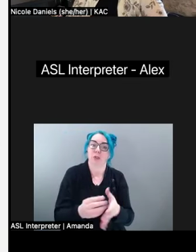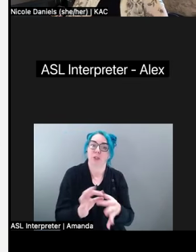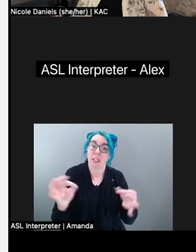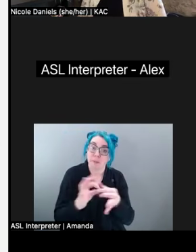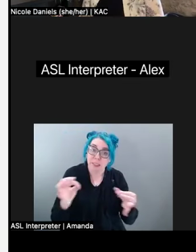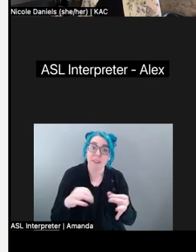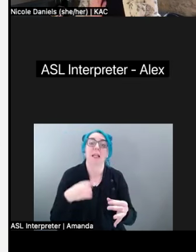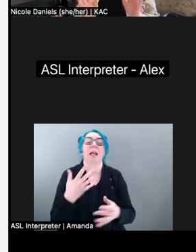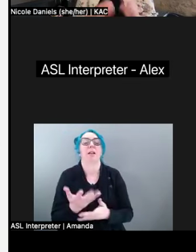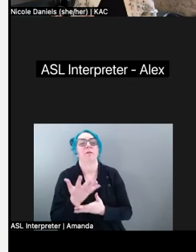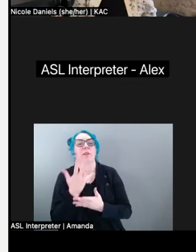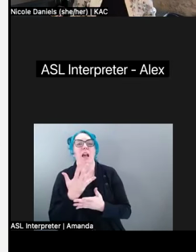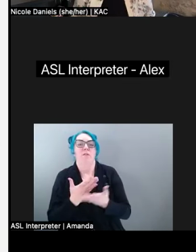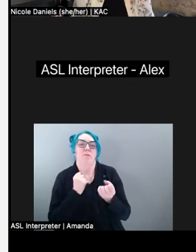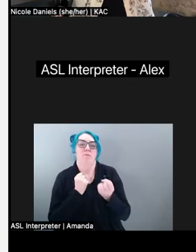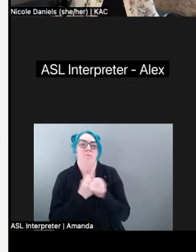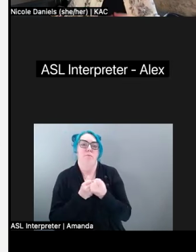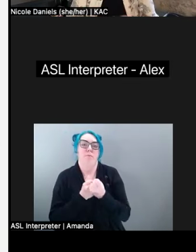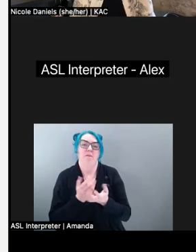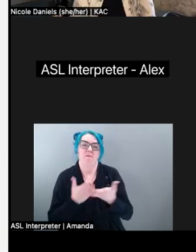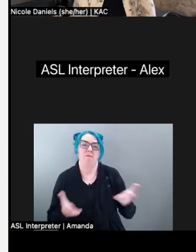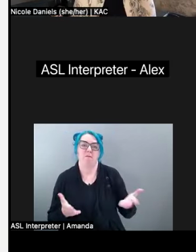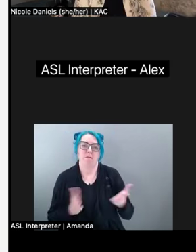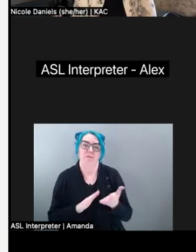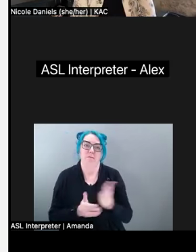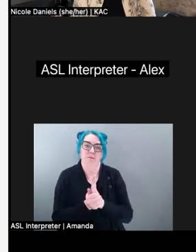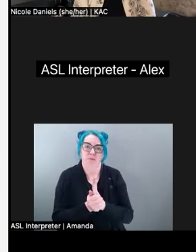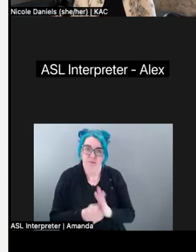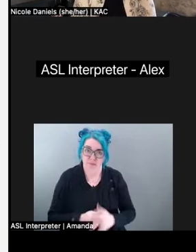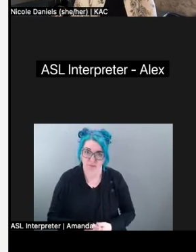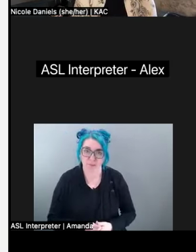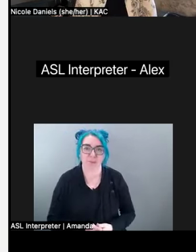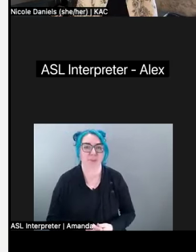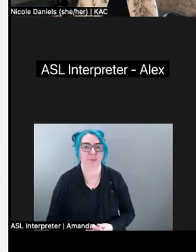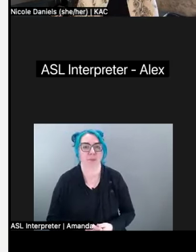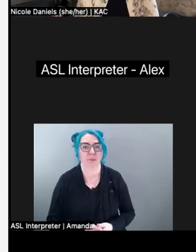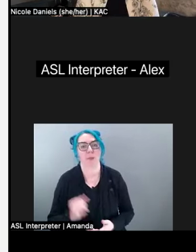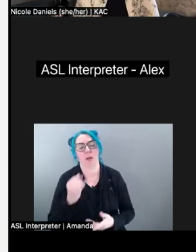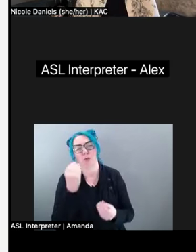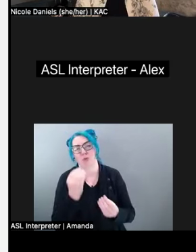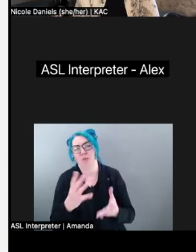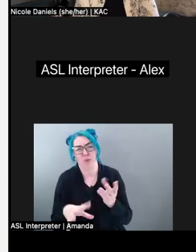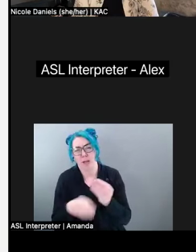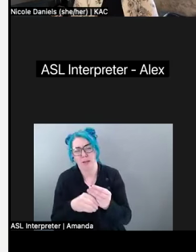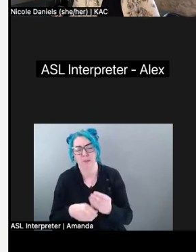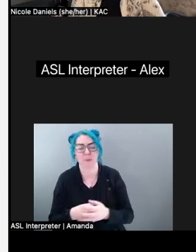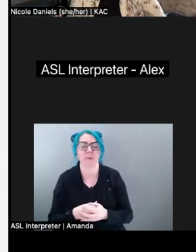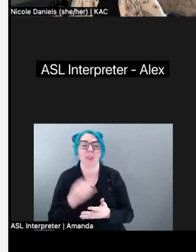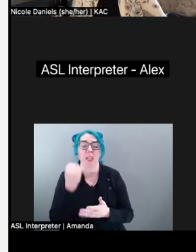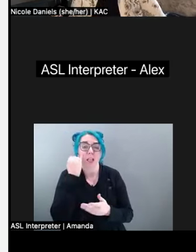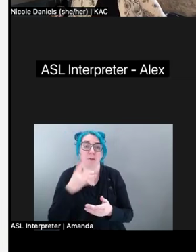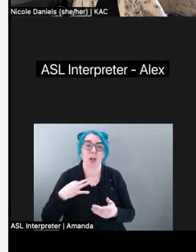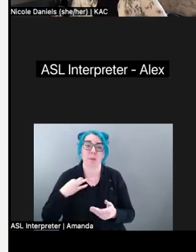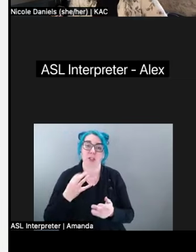In terms of the submission process, just a few things to note. If your application is missing required documents or signatures, it